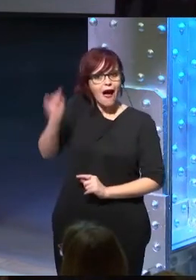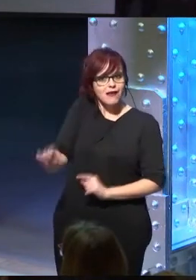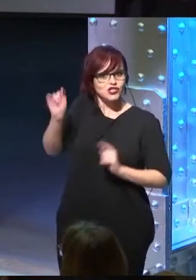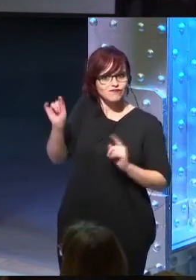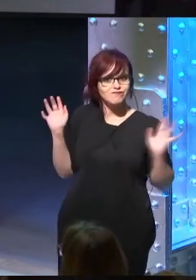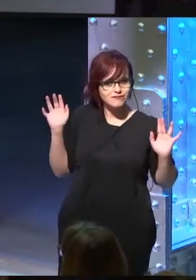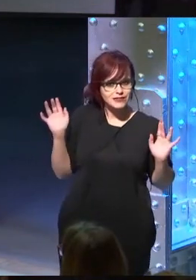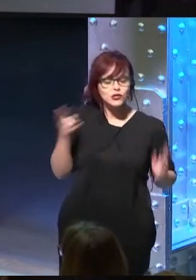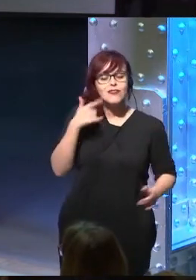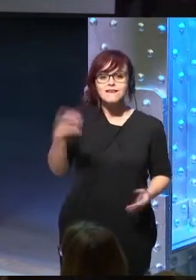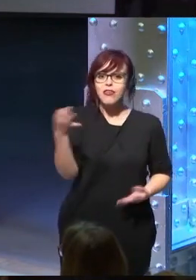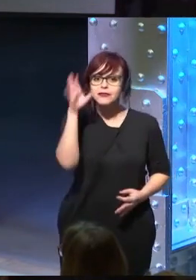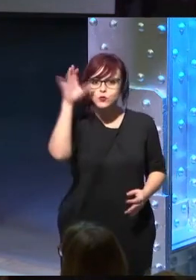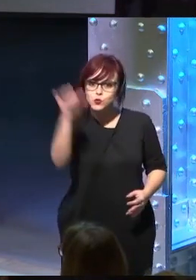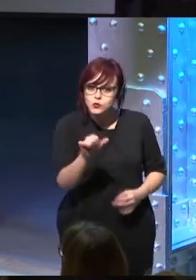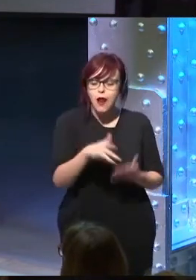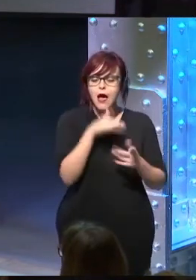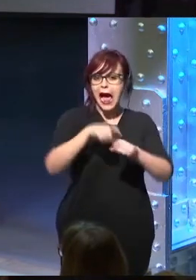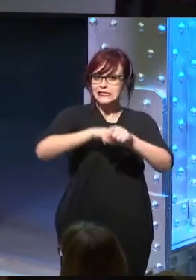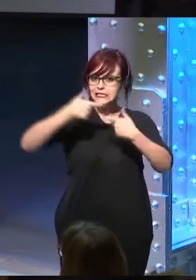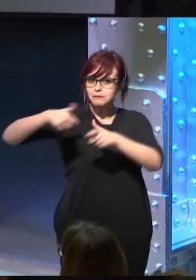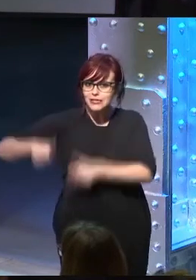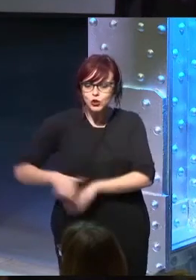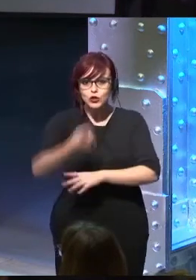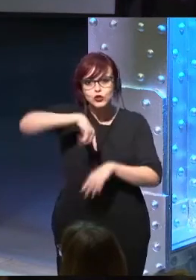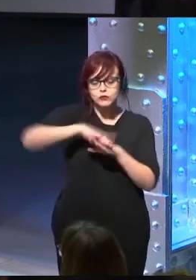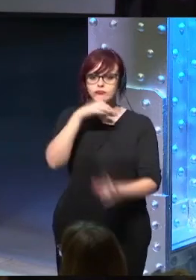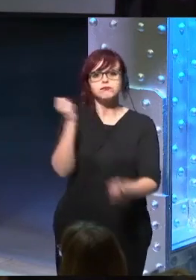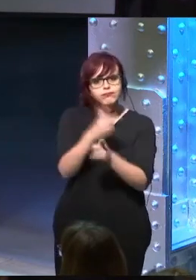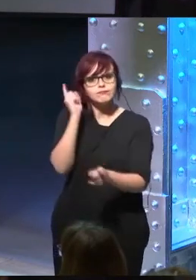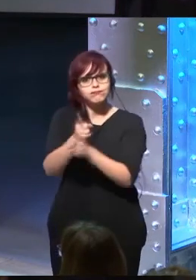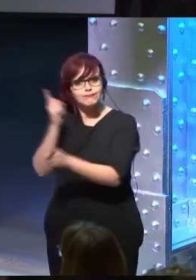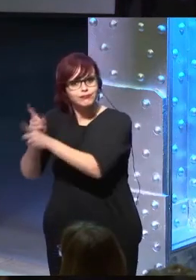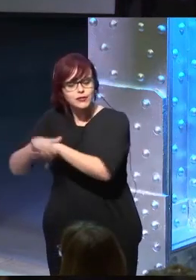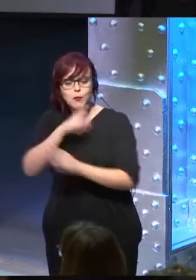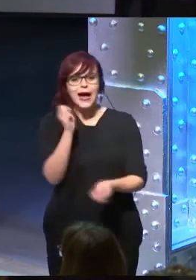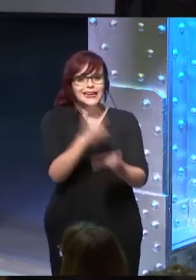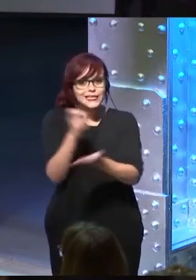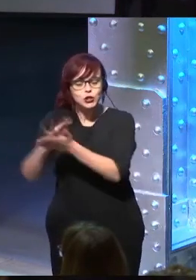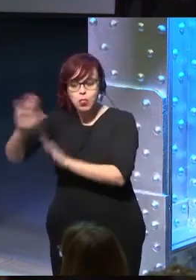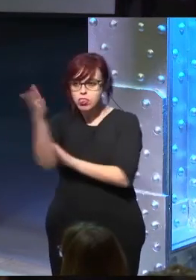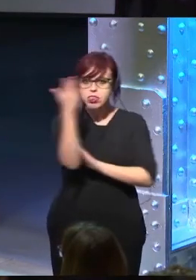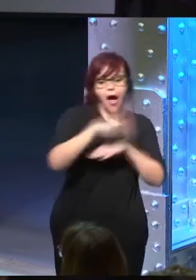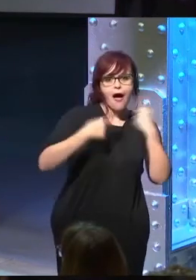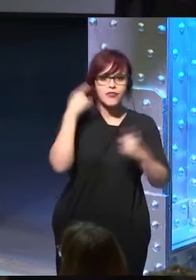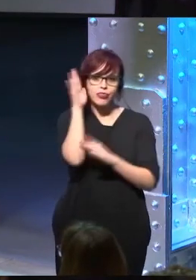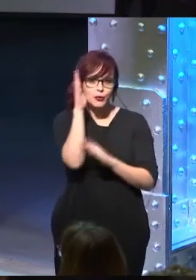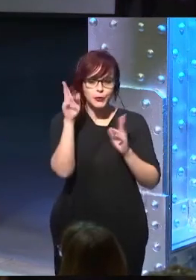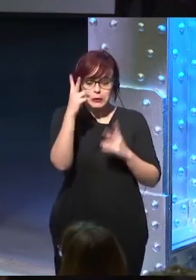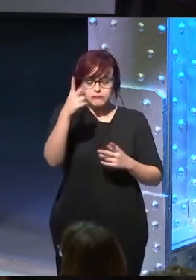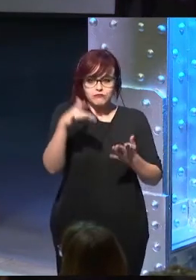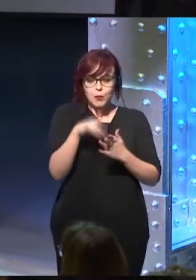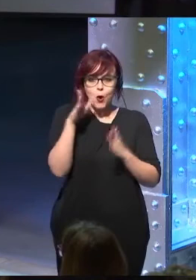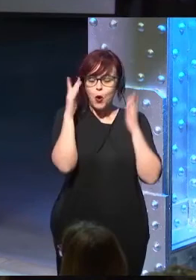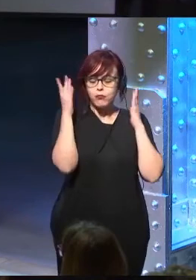listen to some of them, work out if there are things that we're simply not seeing which points to some of